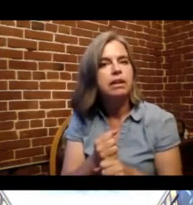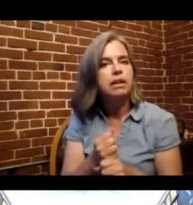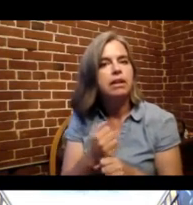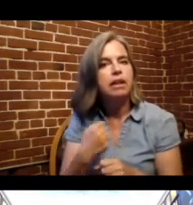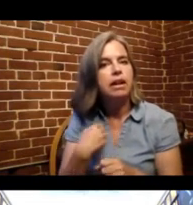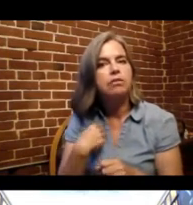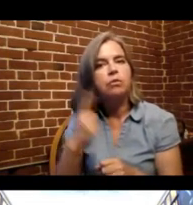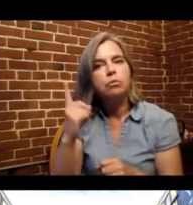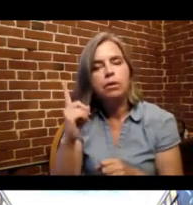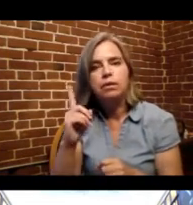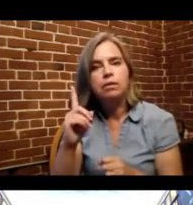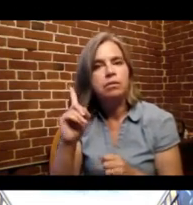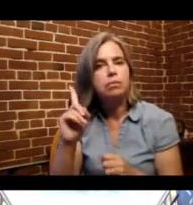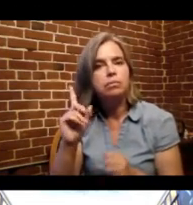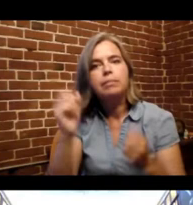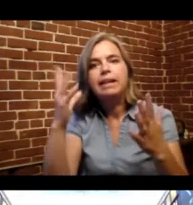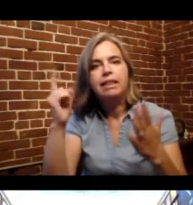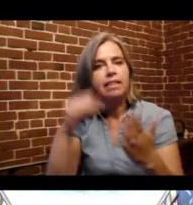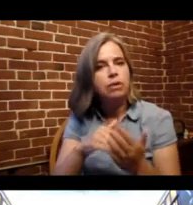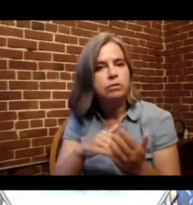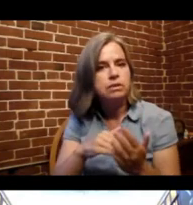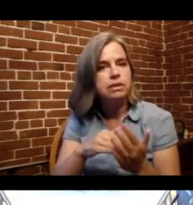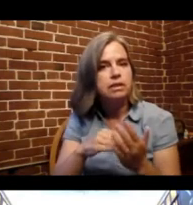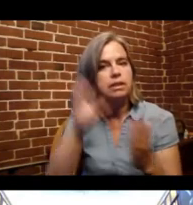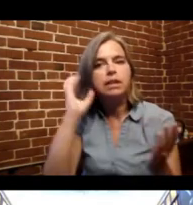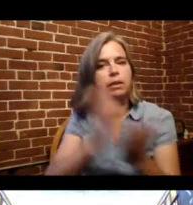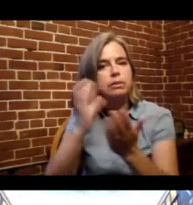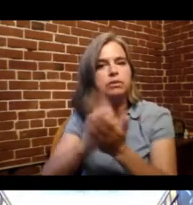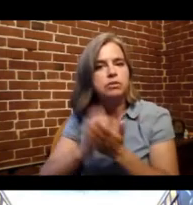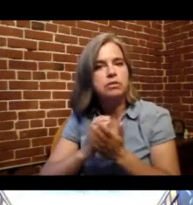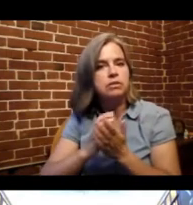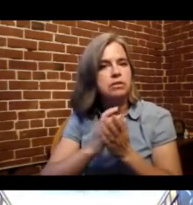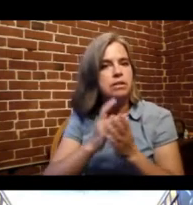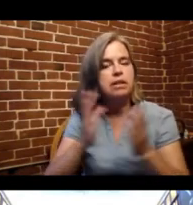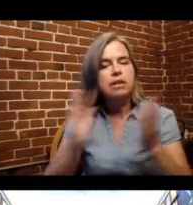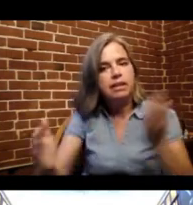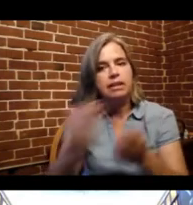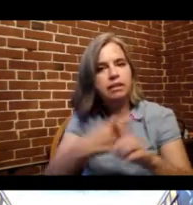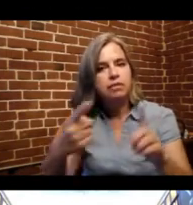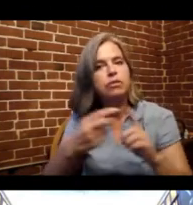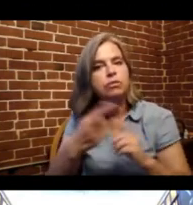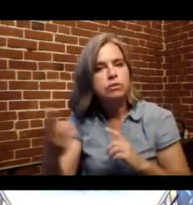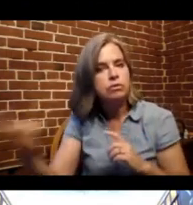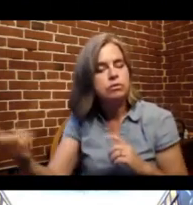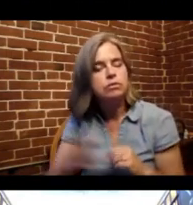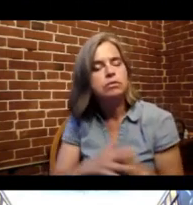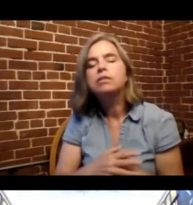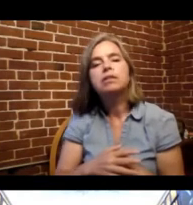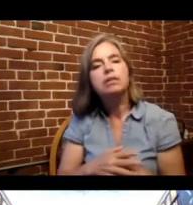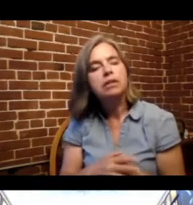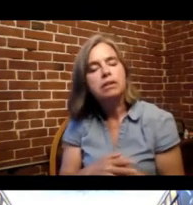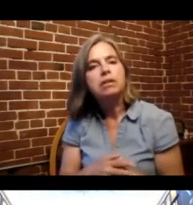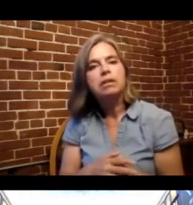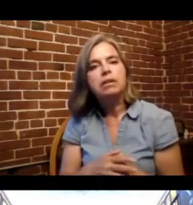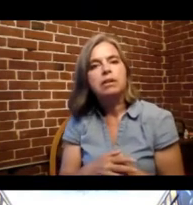imageries that were collected from various of different sources. We had all these overhead